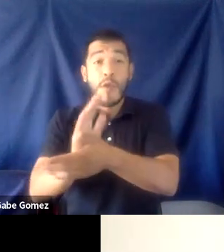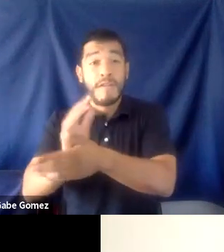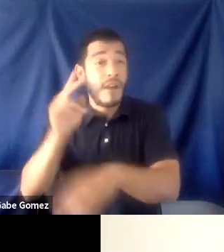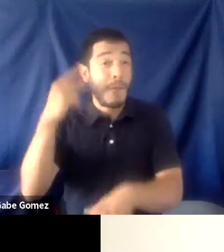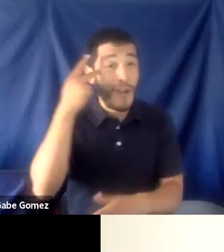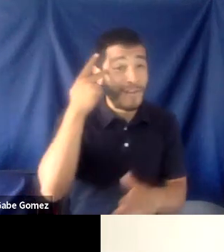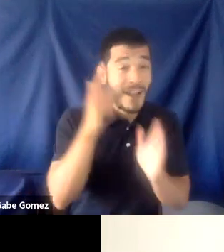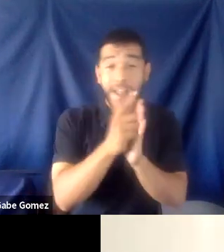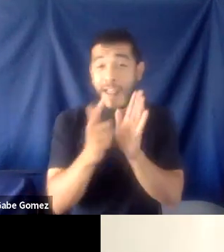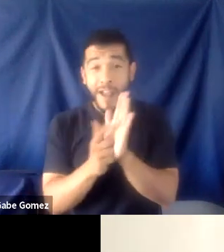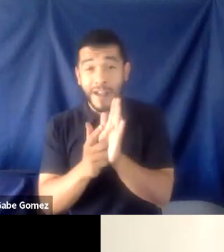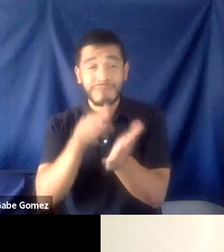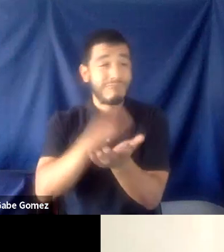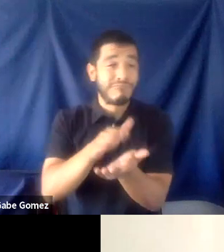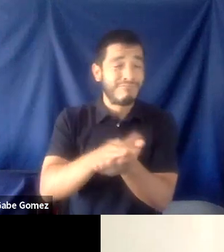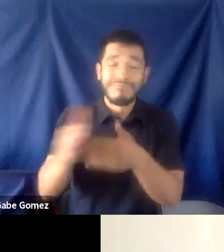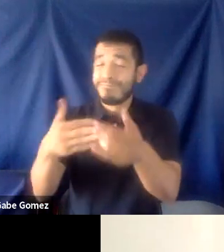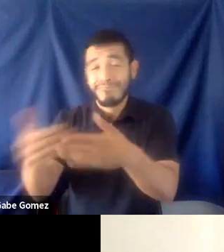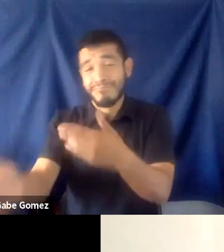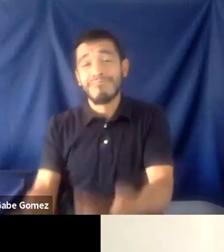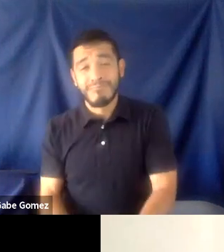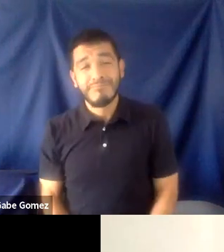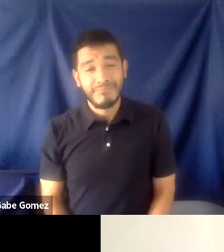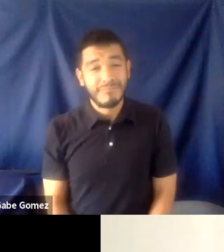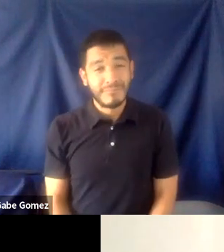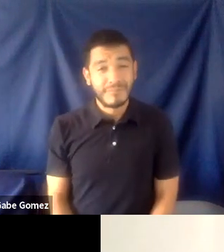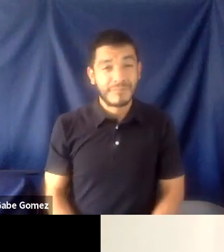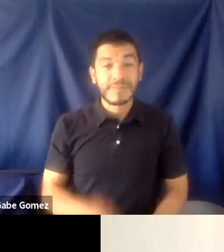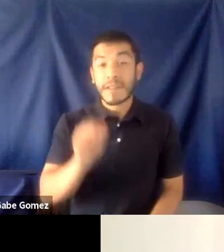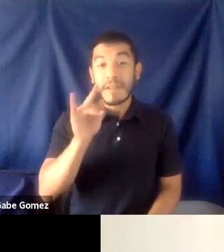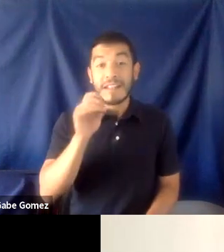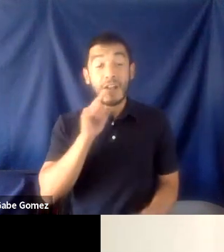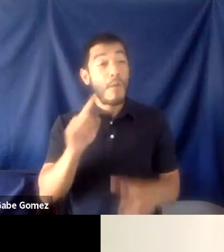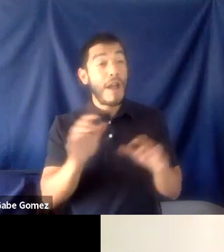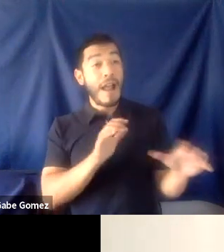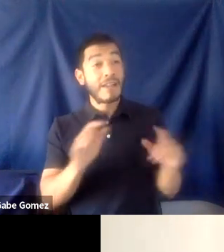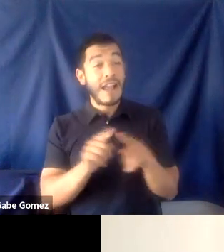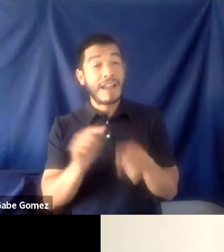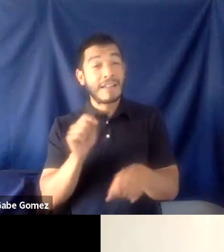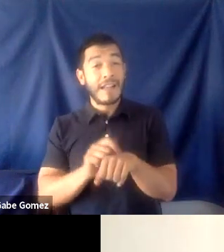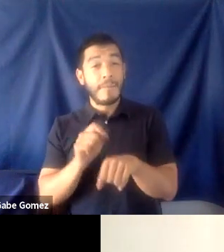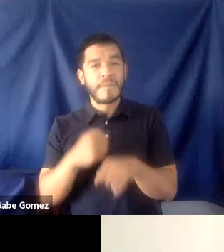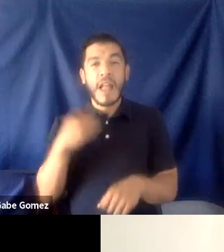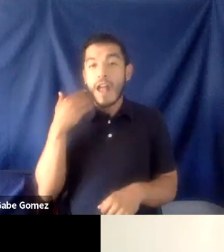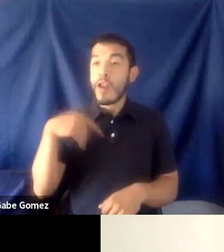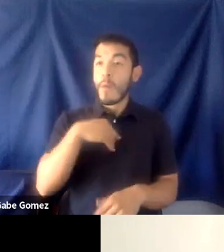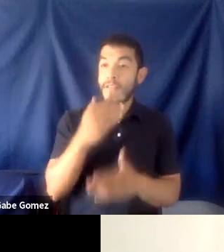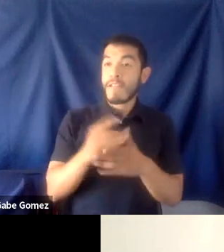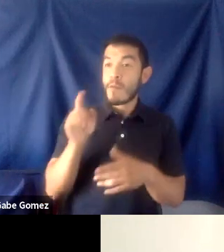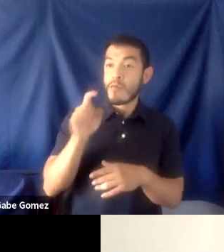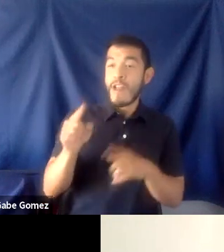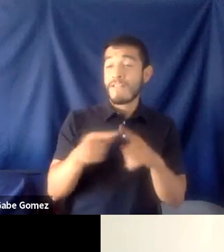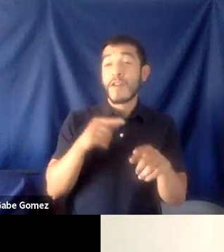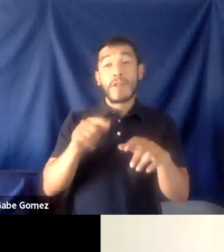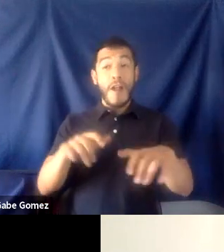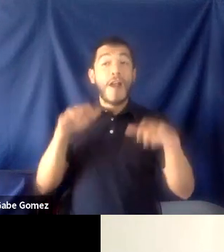law, academia, etc. So it's one action at a time. Well, yes. I know we have some questions for you from